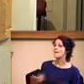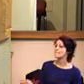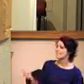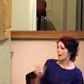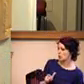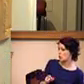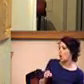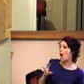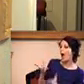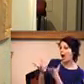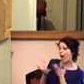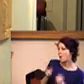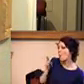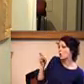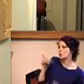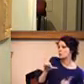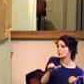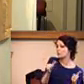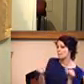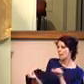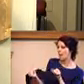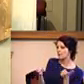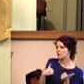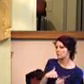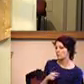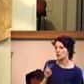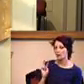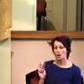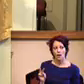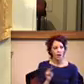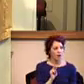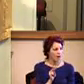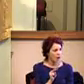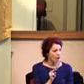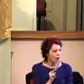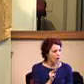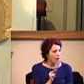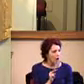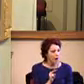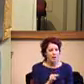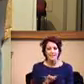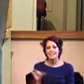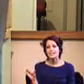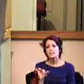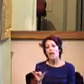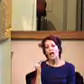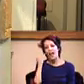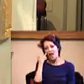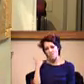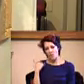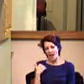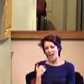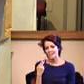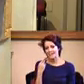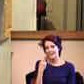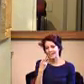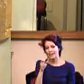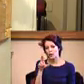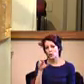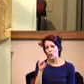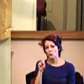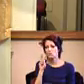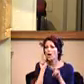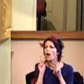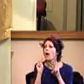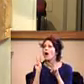me me oh that's like that's like if those of us who have had heroes or Shero in our lives and we've kind of looked up to them admired